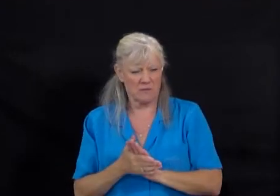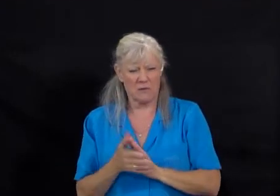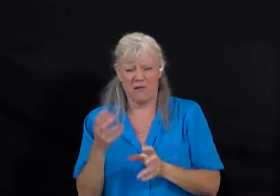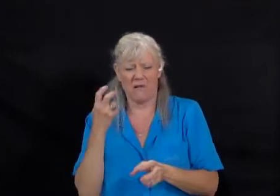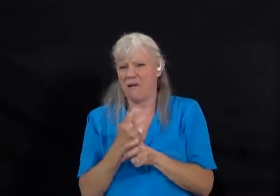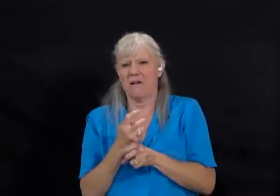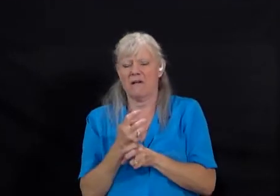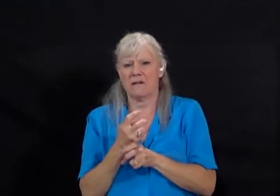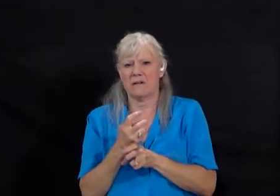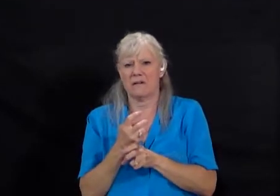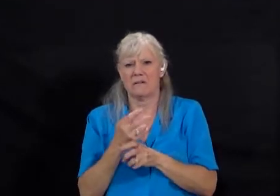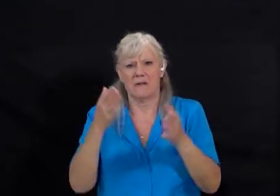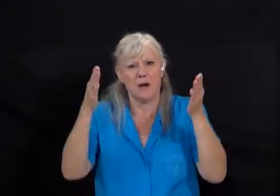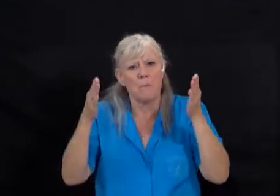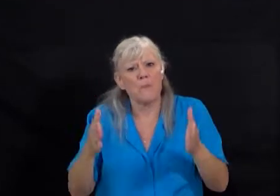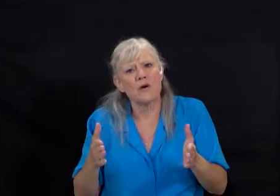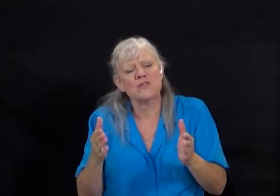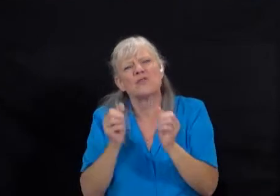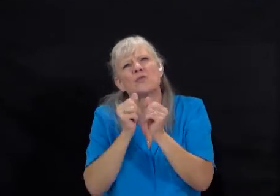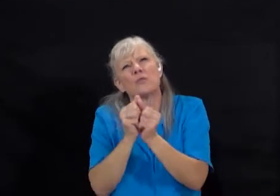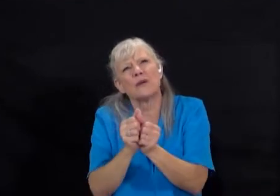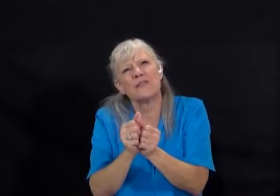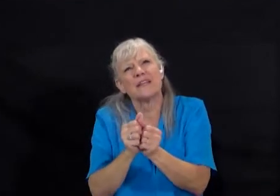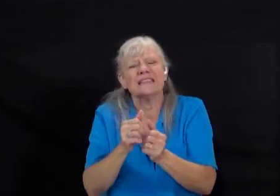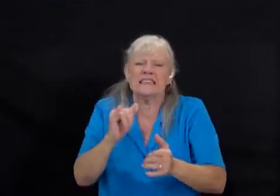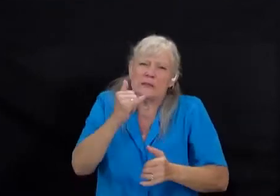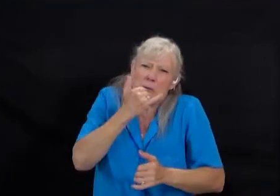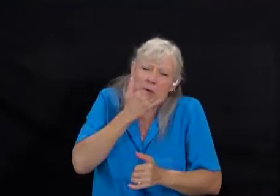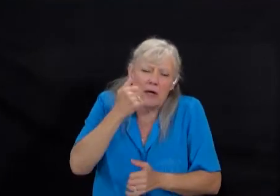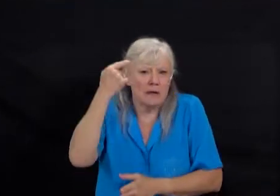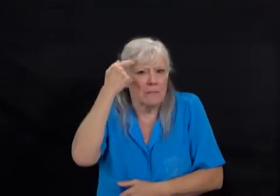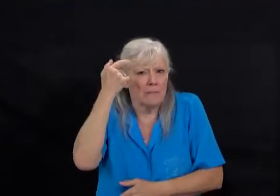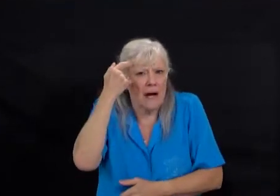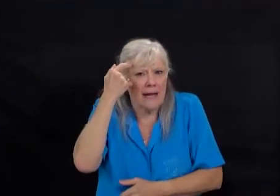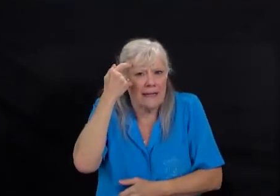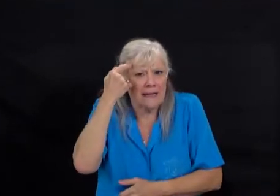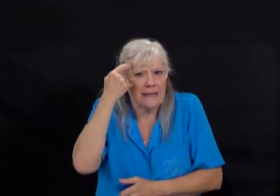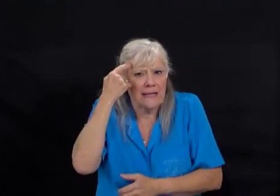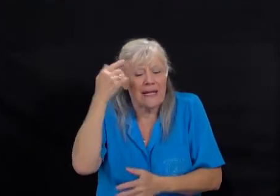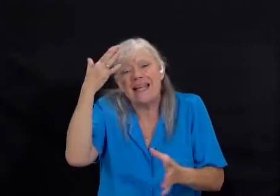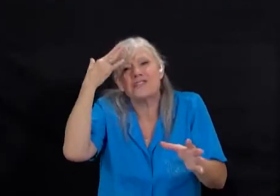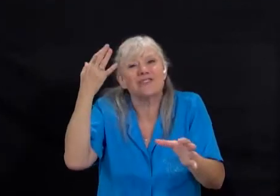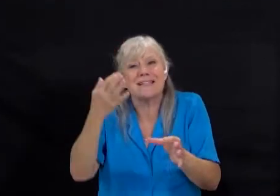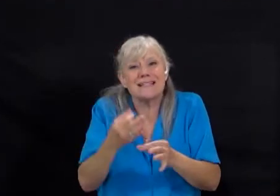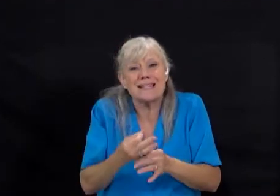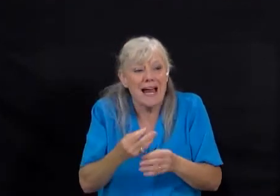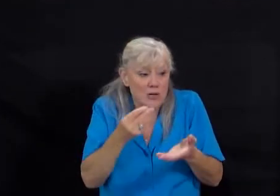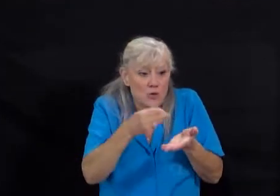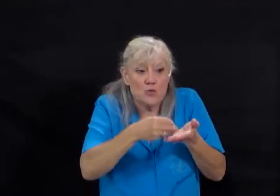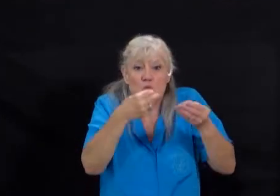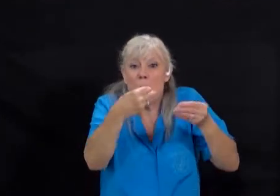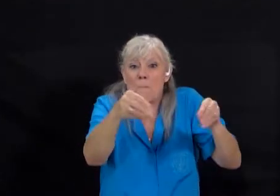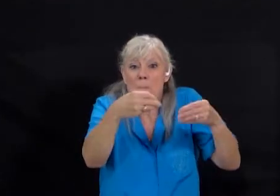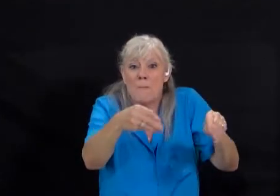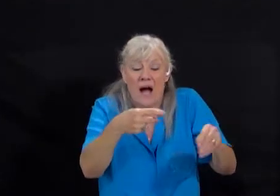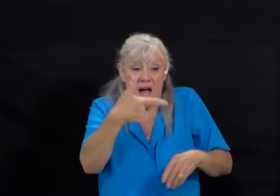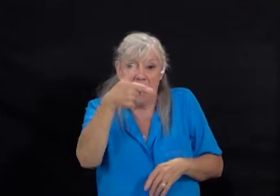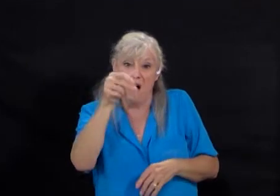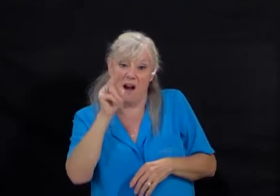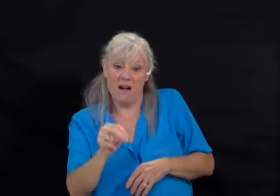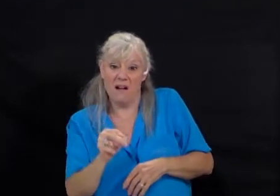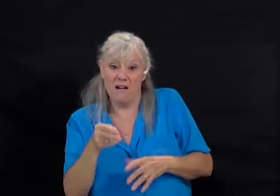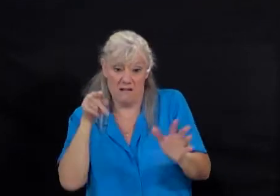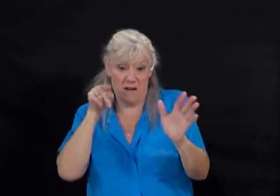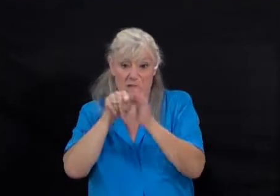that someone with an aberration of mind can just decide to pick up a gun and shoot scores of